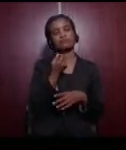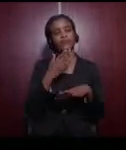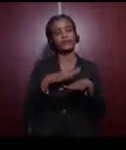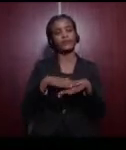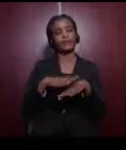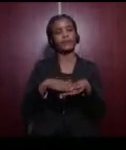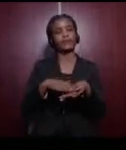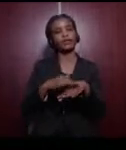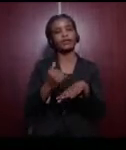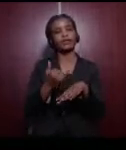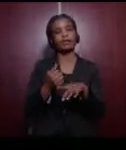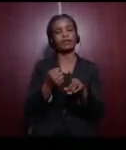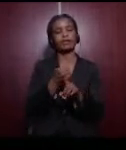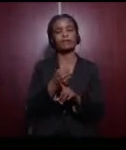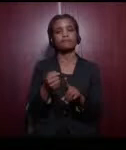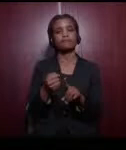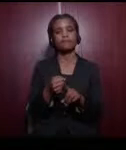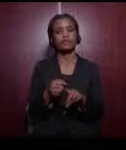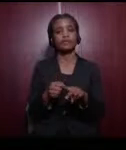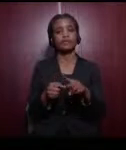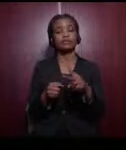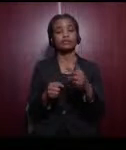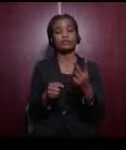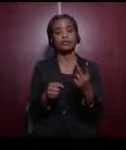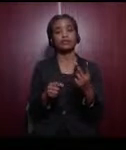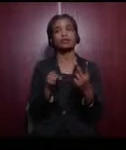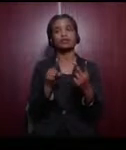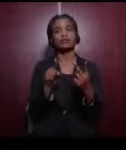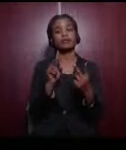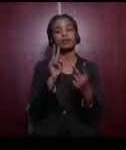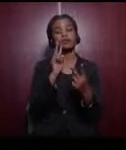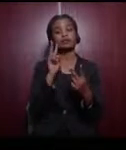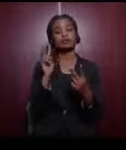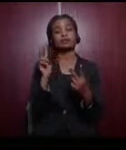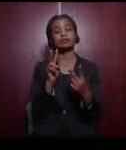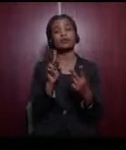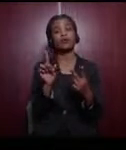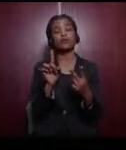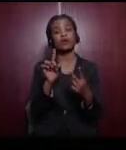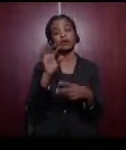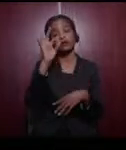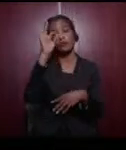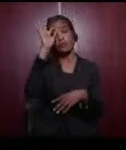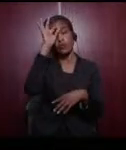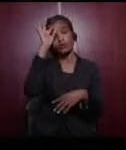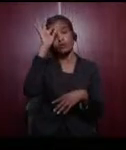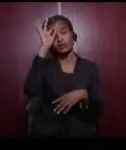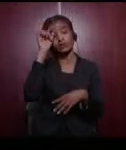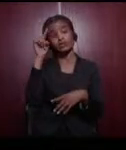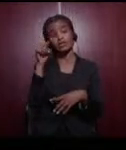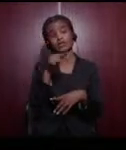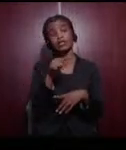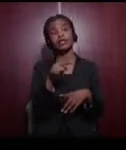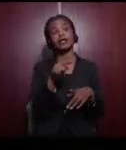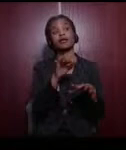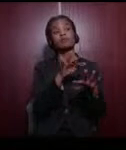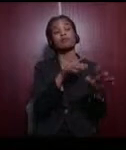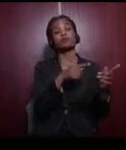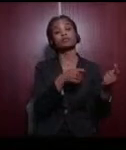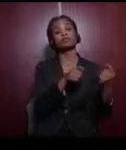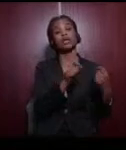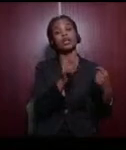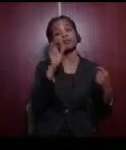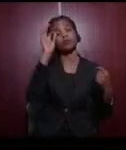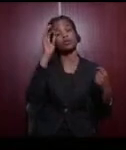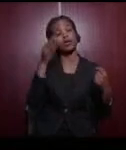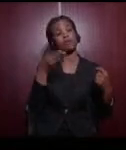Secondly, as a user, I witness police officers collecting bribes from the dealers. So my question is, how is he gonna end